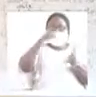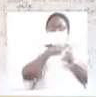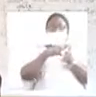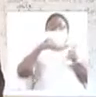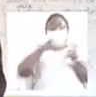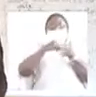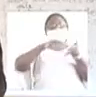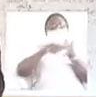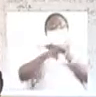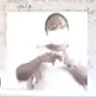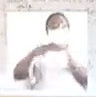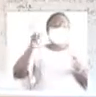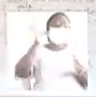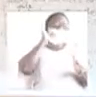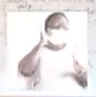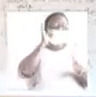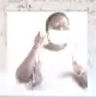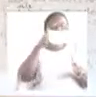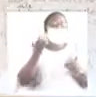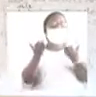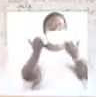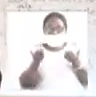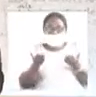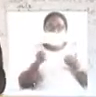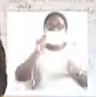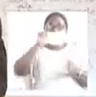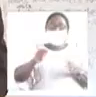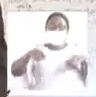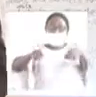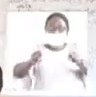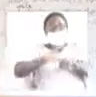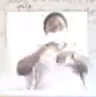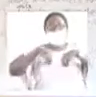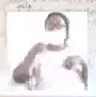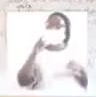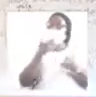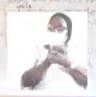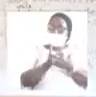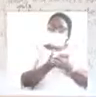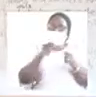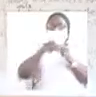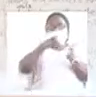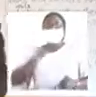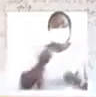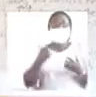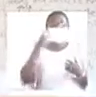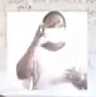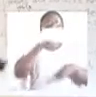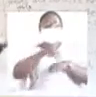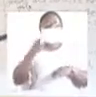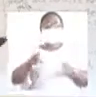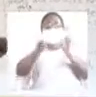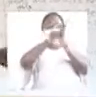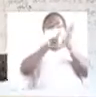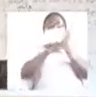Peter merely wants or needs the motorcycle, but he does not have effective demand for it. Now I want to look